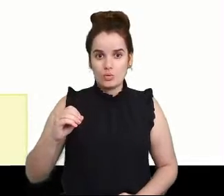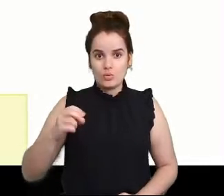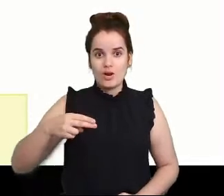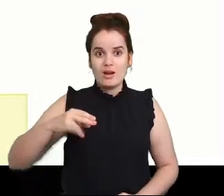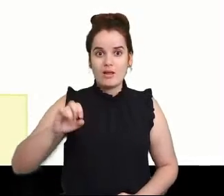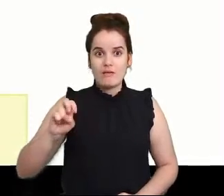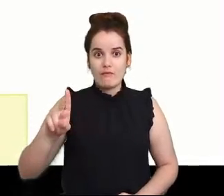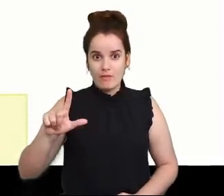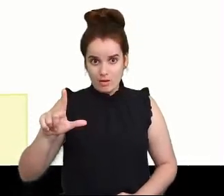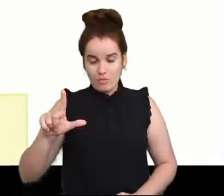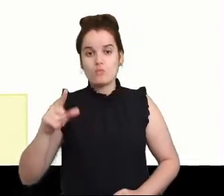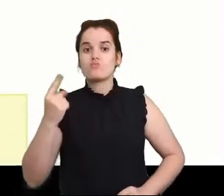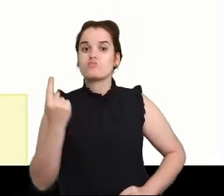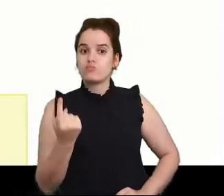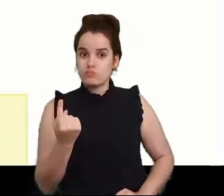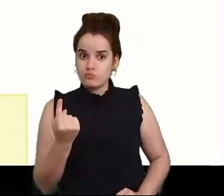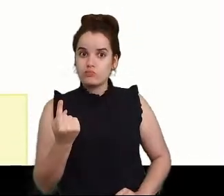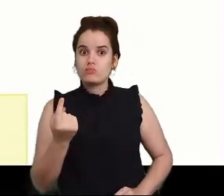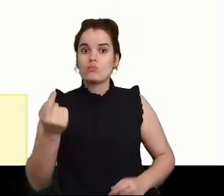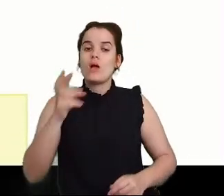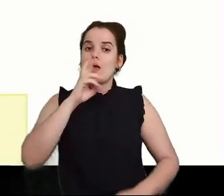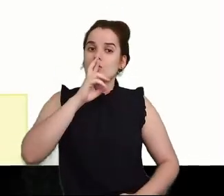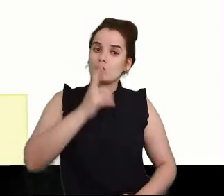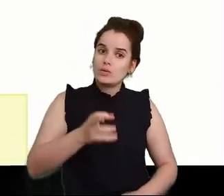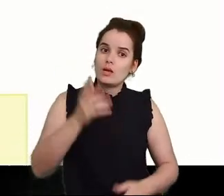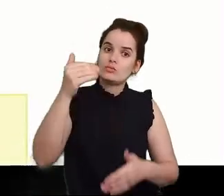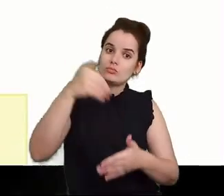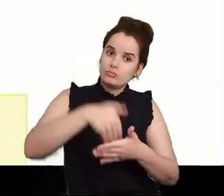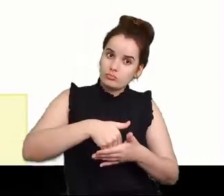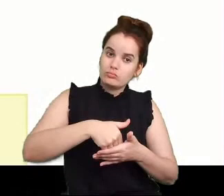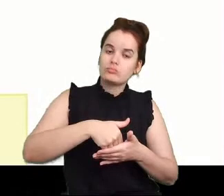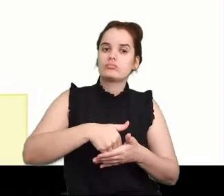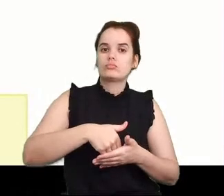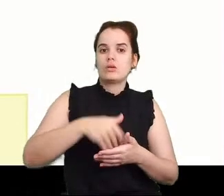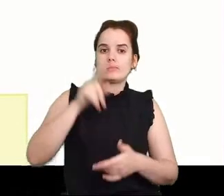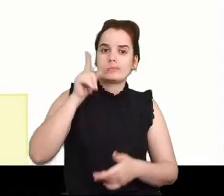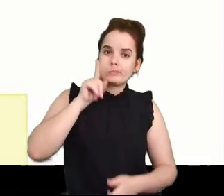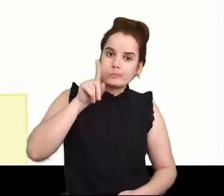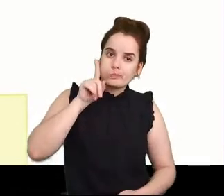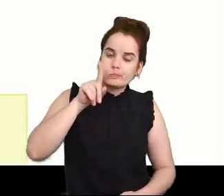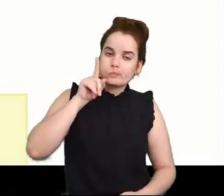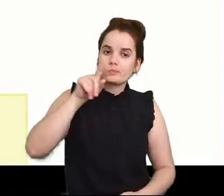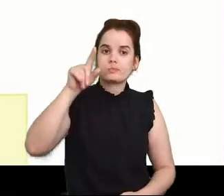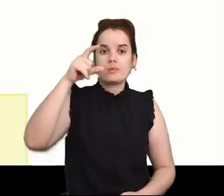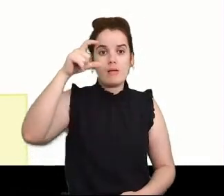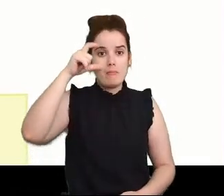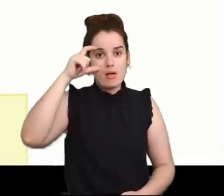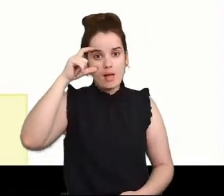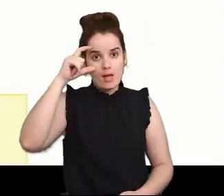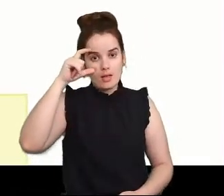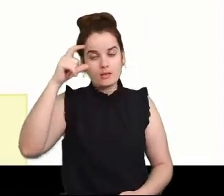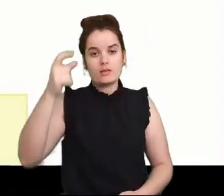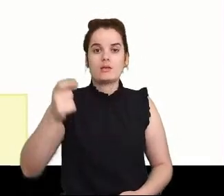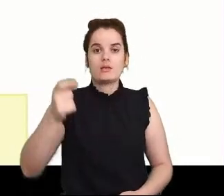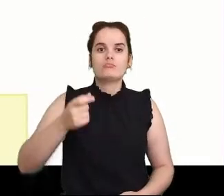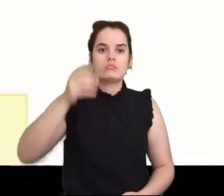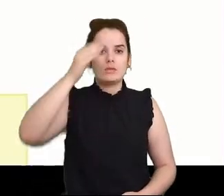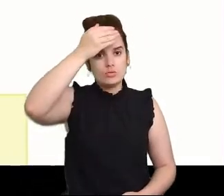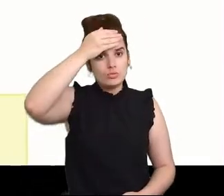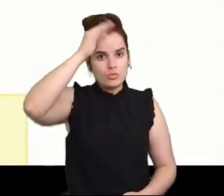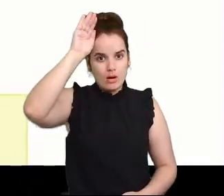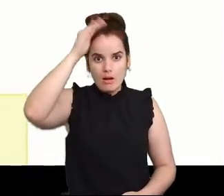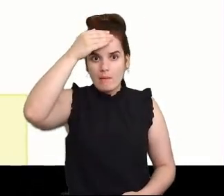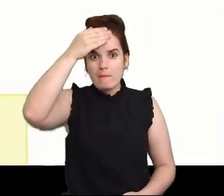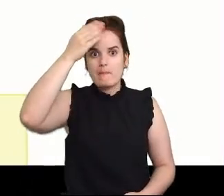image 214. Donald Trump. Mike Pence. 3 votes. 13 votes. 7 votes. 3 votes.